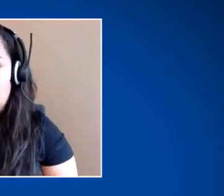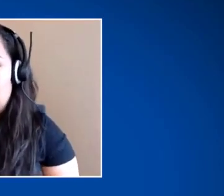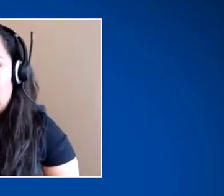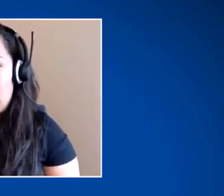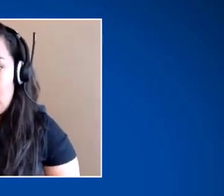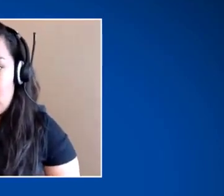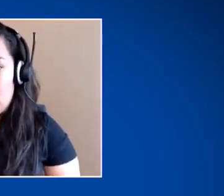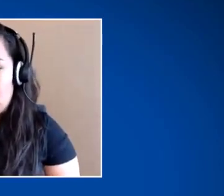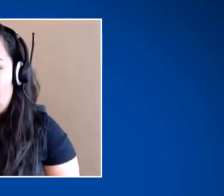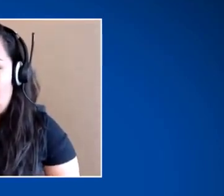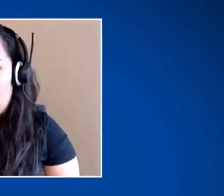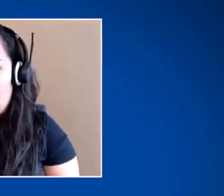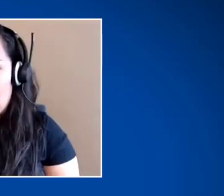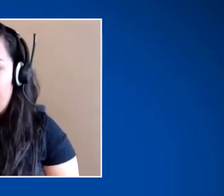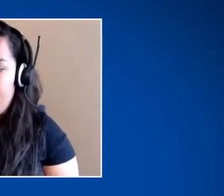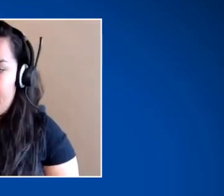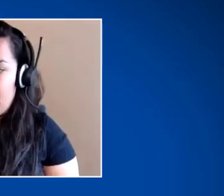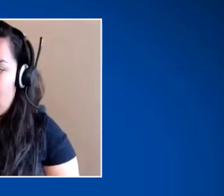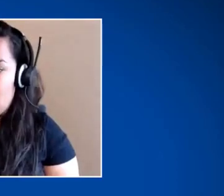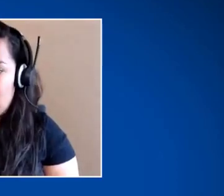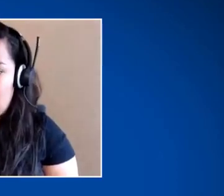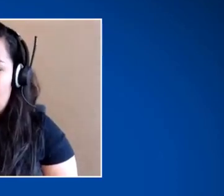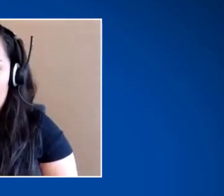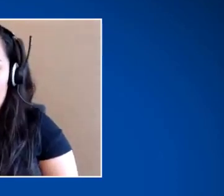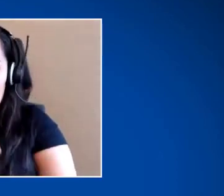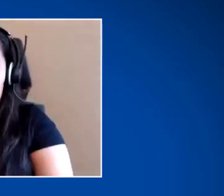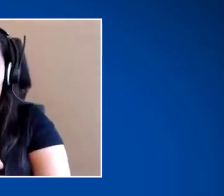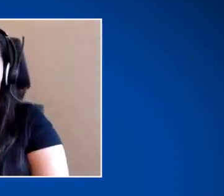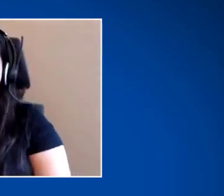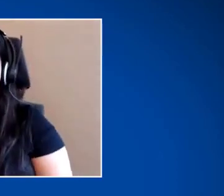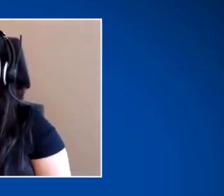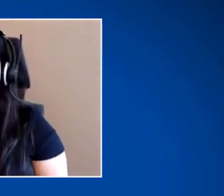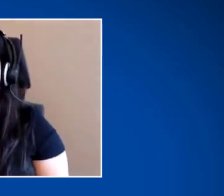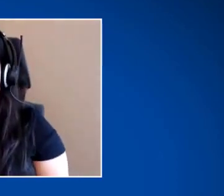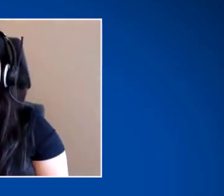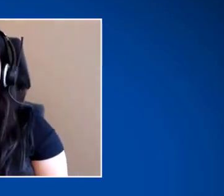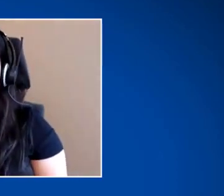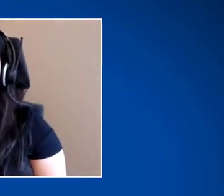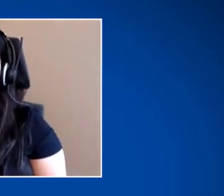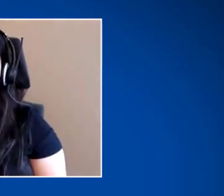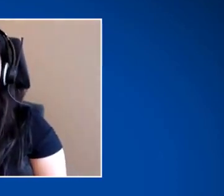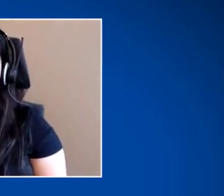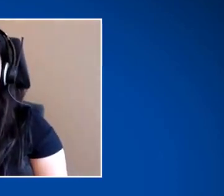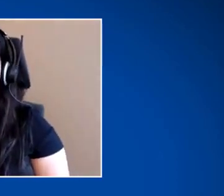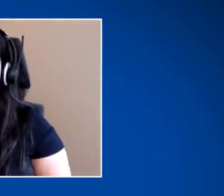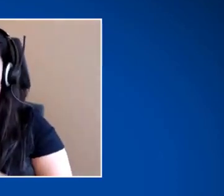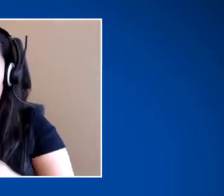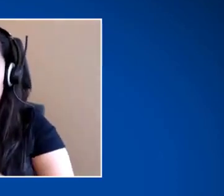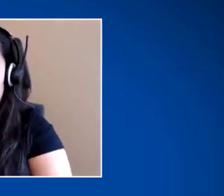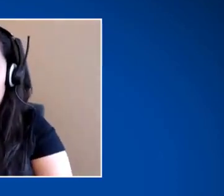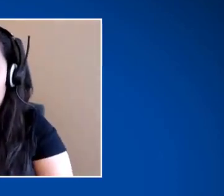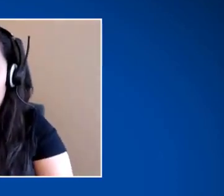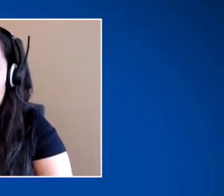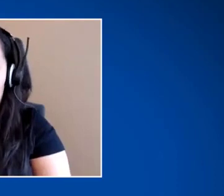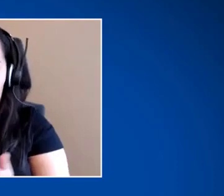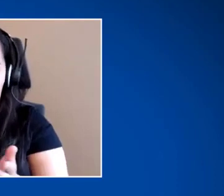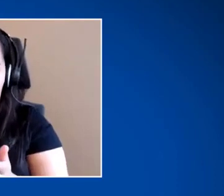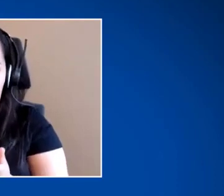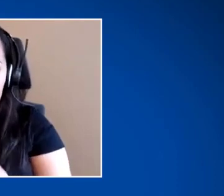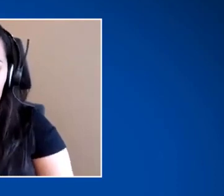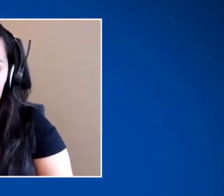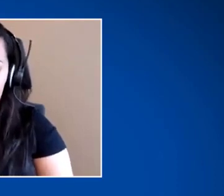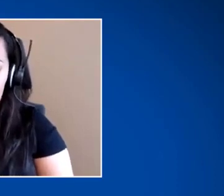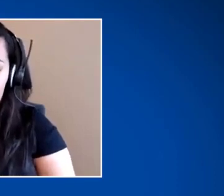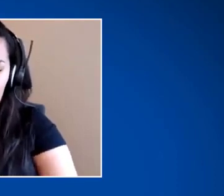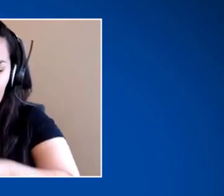review branch chief at NIH's Center for Scientific Review. And as I mentioned previously, he is one of the chairs of the implementation